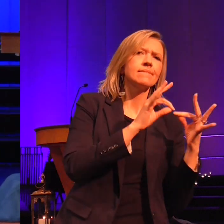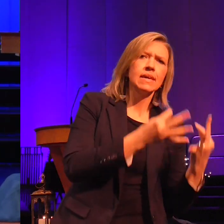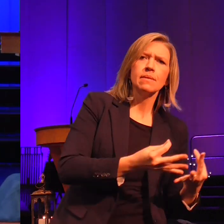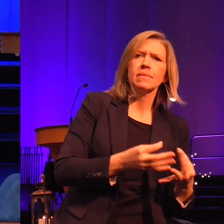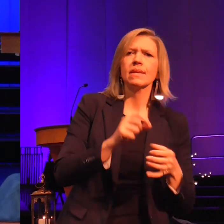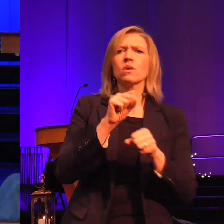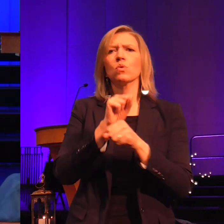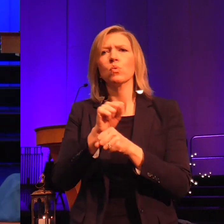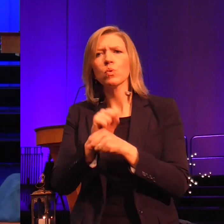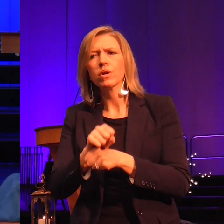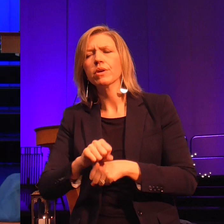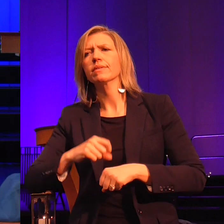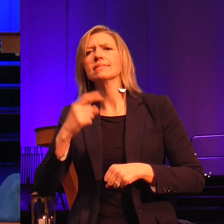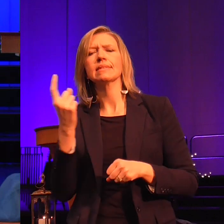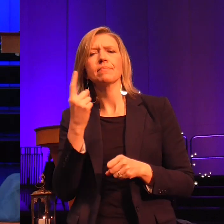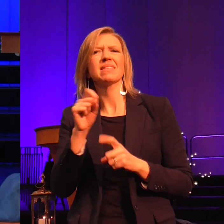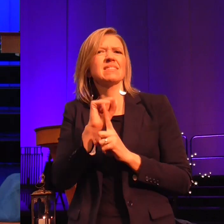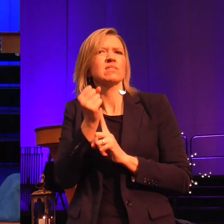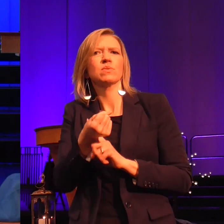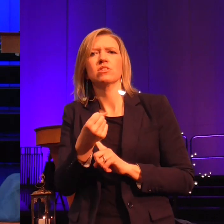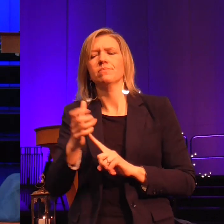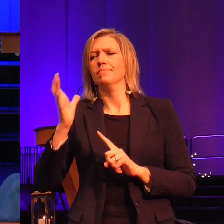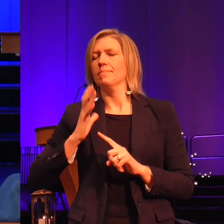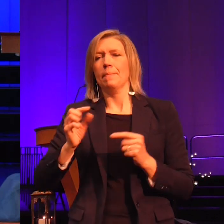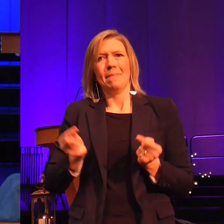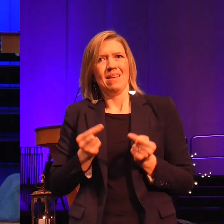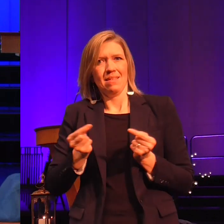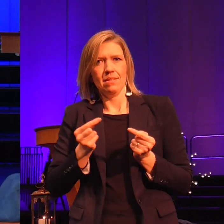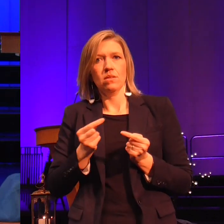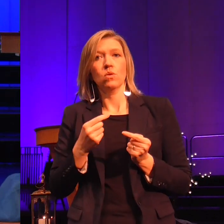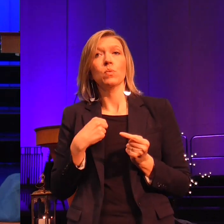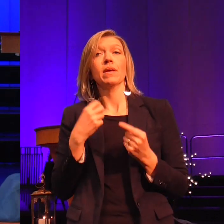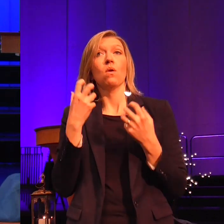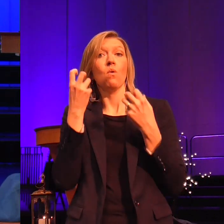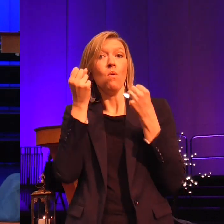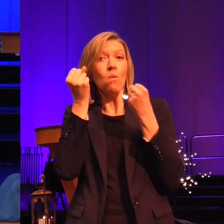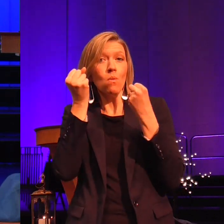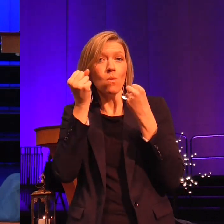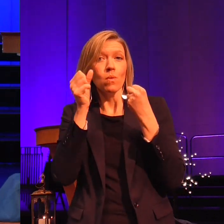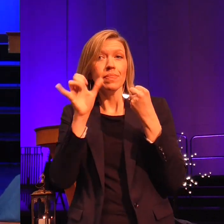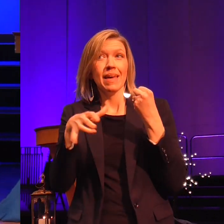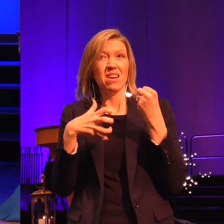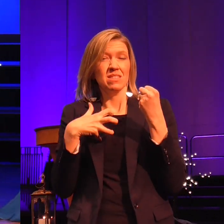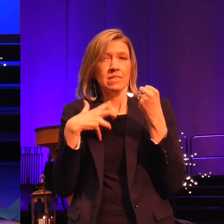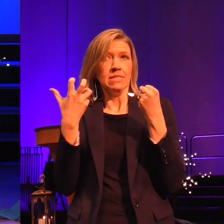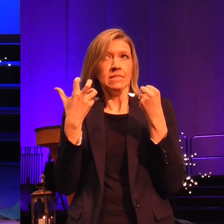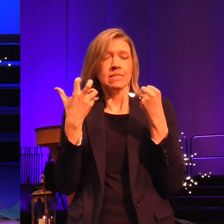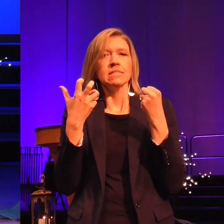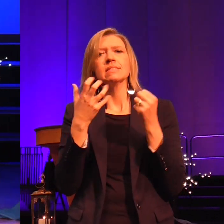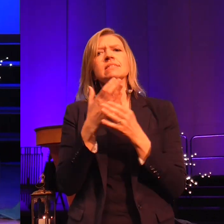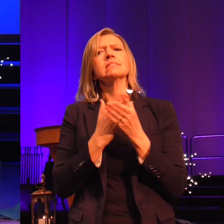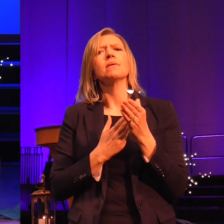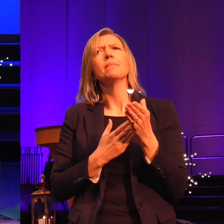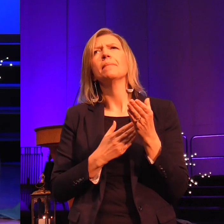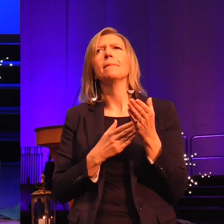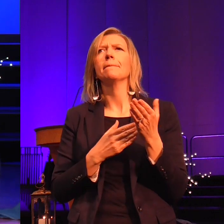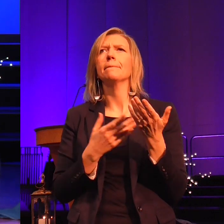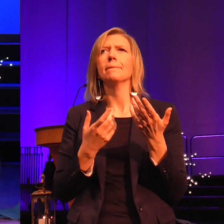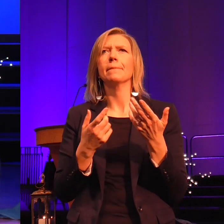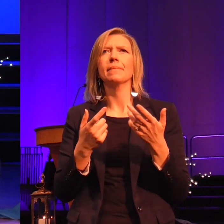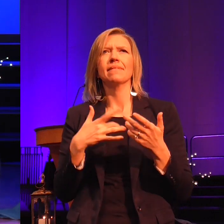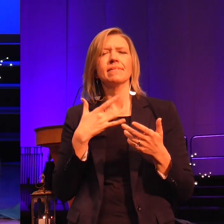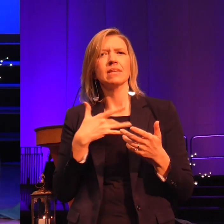we have a painful past and we hang on to those resentments. Some part of us thinks that doing that will keep us